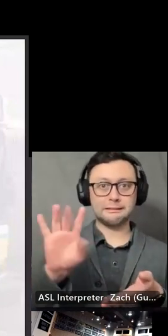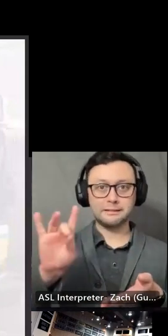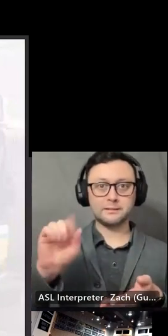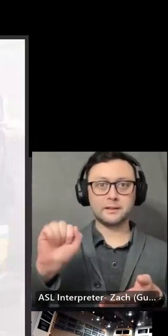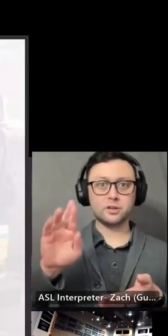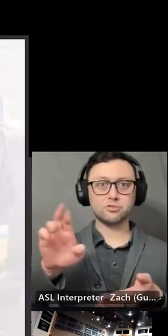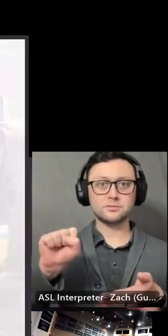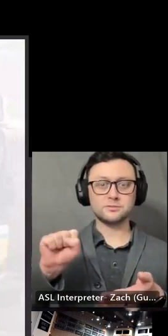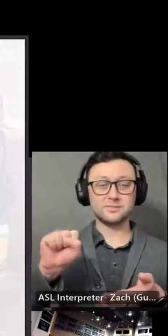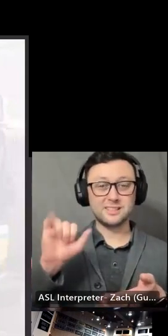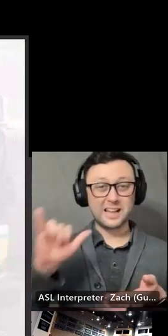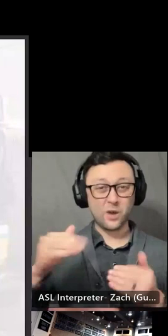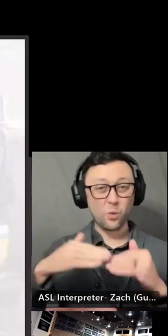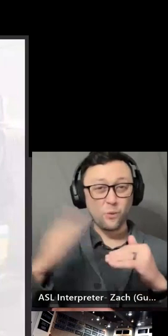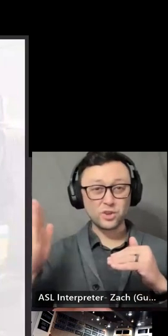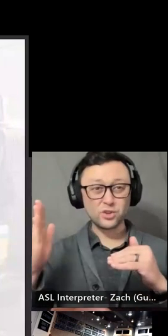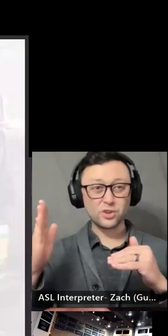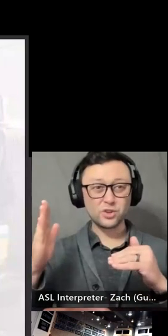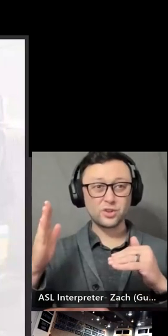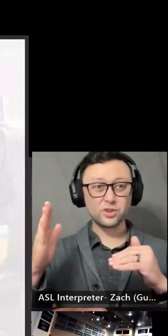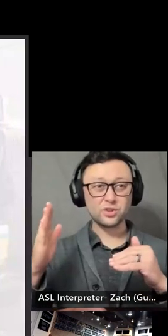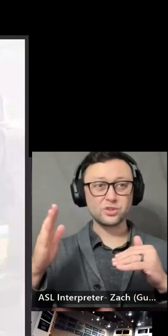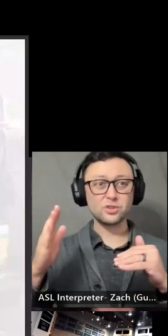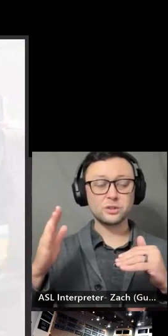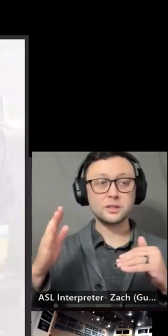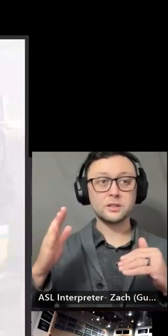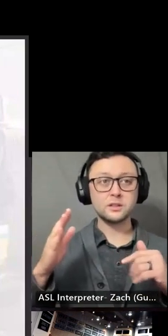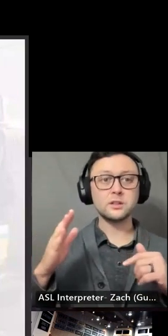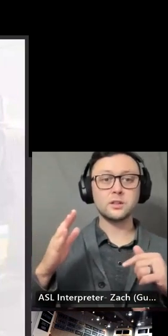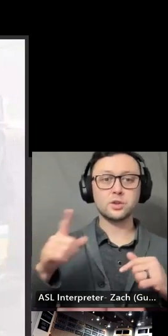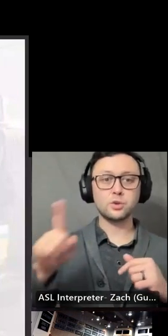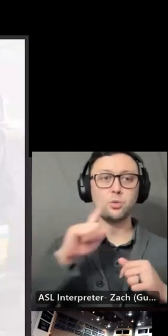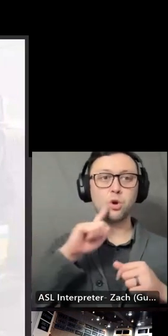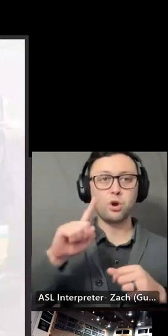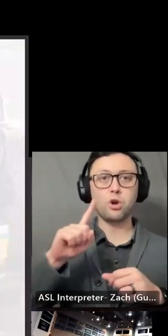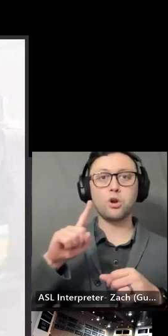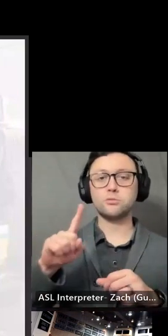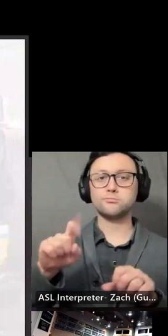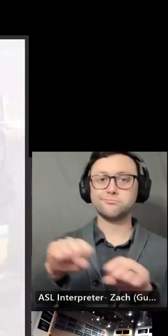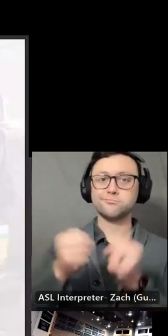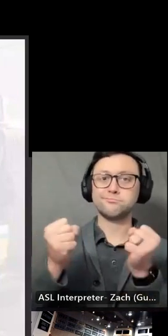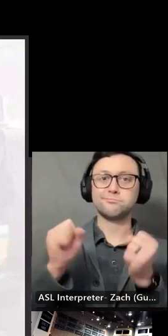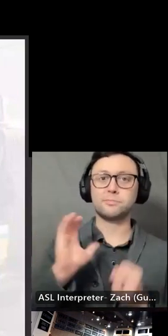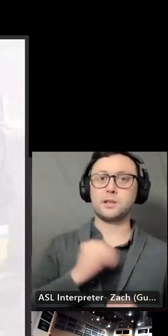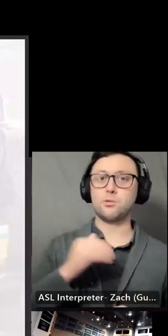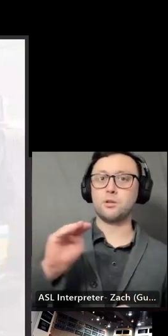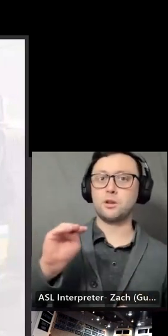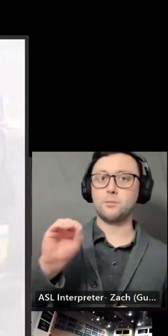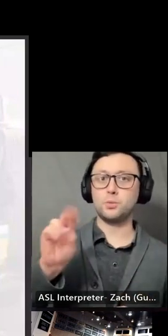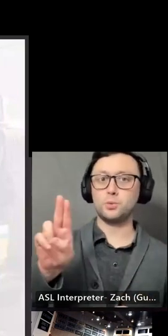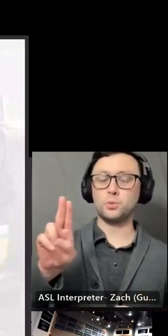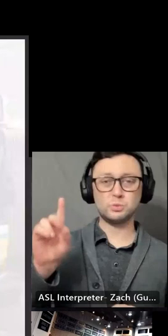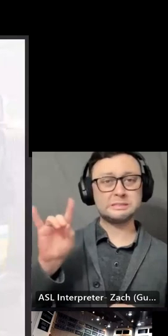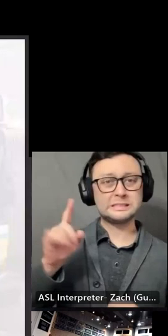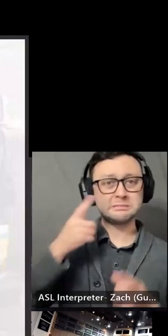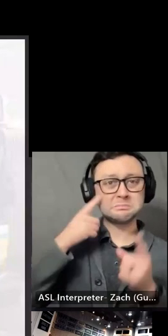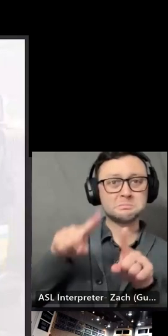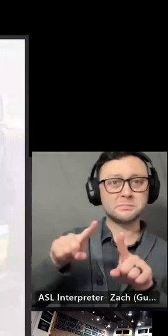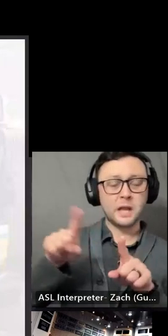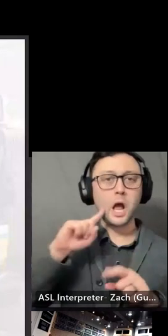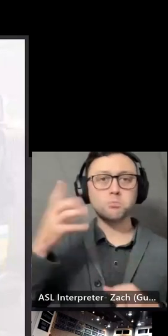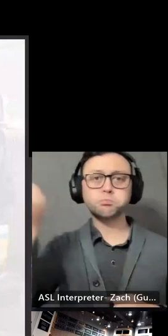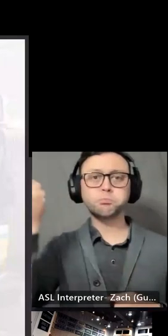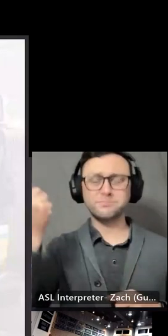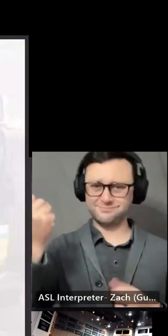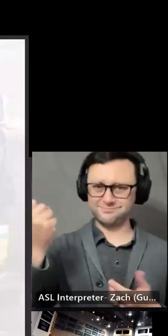and housing uses. You are in violation of the MOU, and you need to understand that. You can see all the yellow stickers here. You can see that